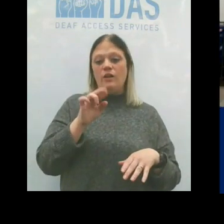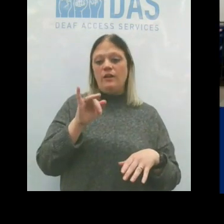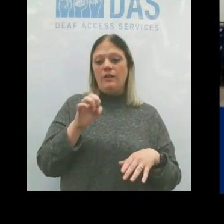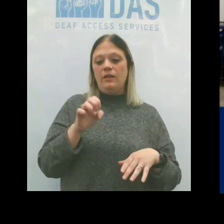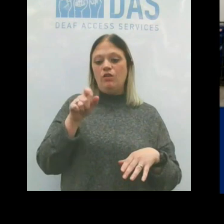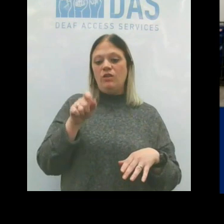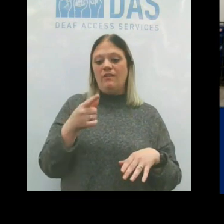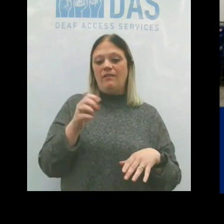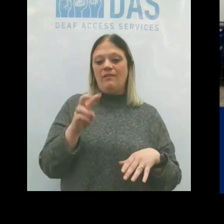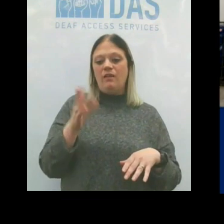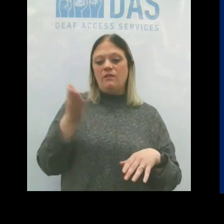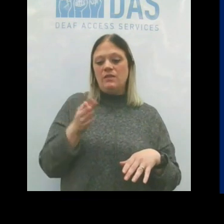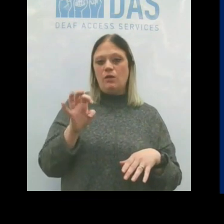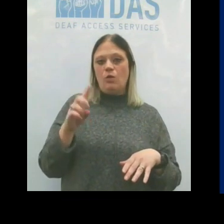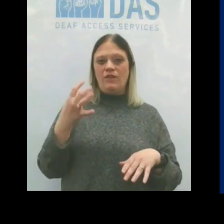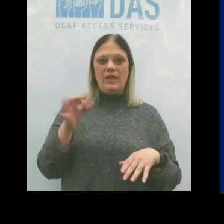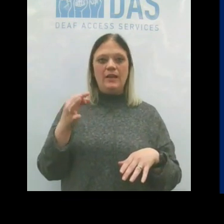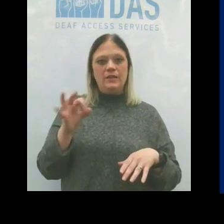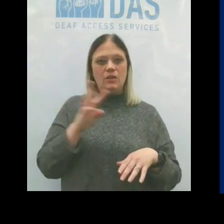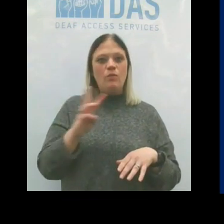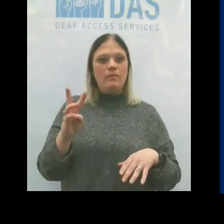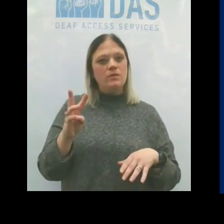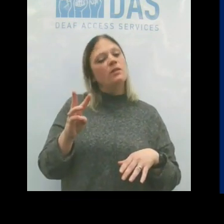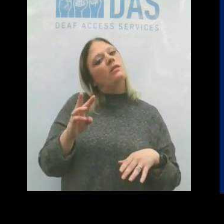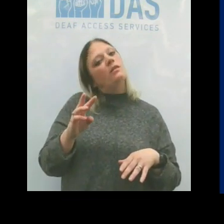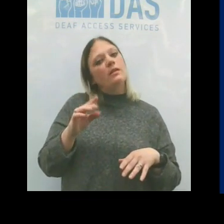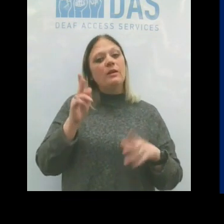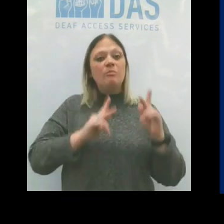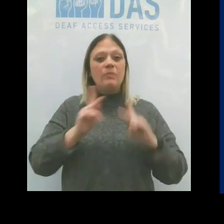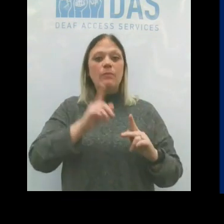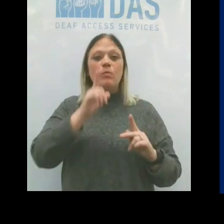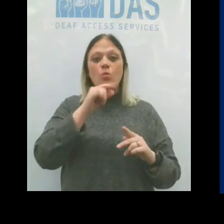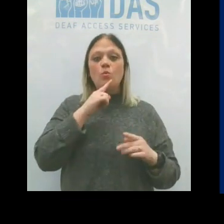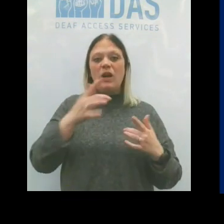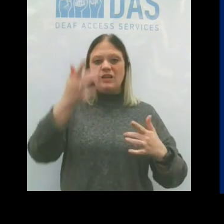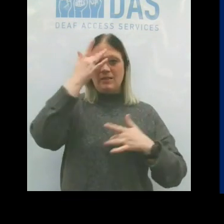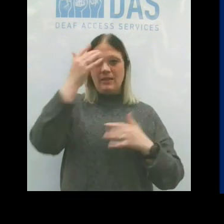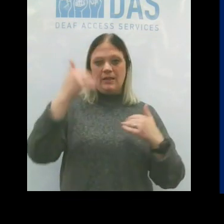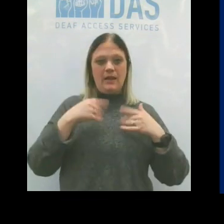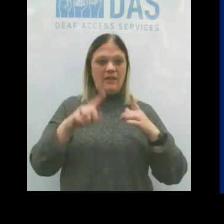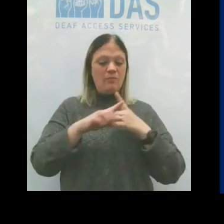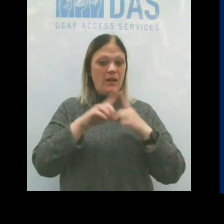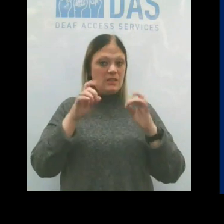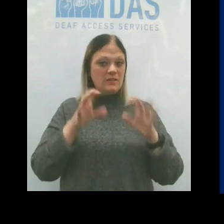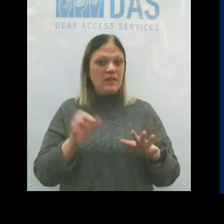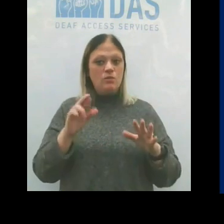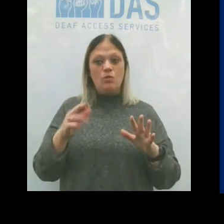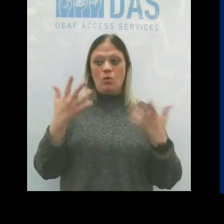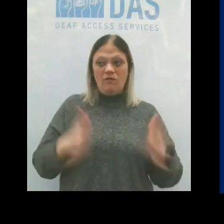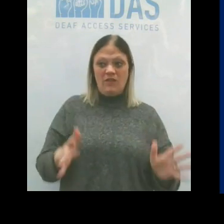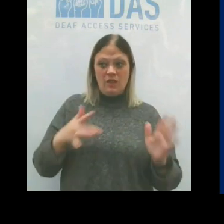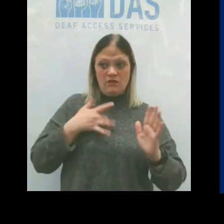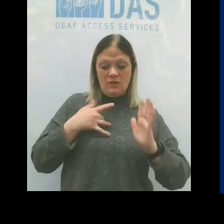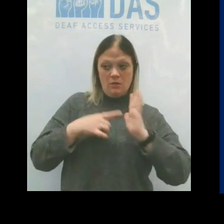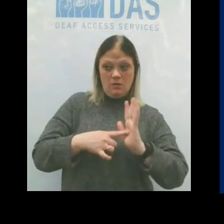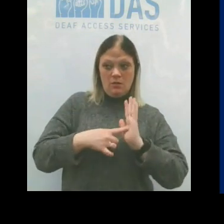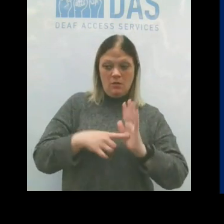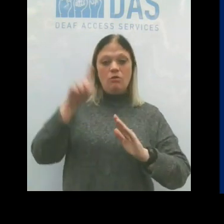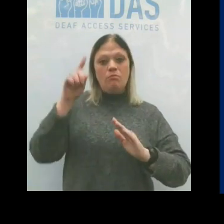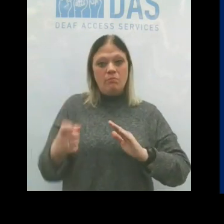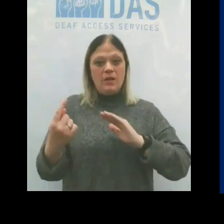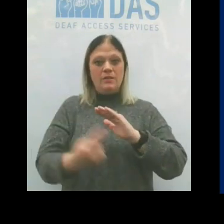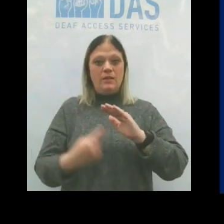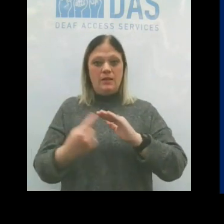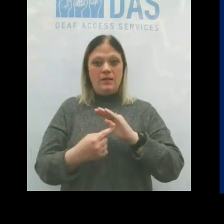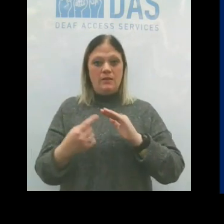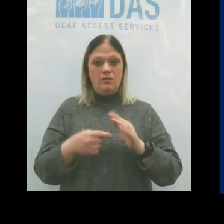erie.gov/COVID-19. So again, we just want to remember, people who are sick either have a positive test or have symptoms, you need to be isolated, break